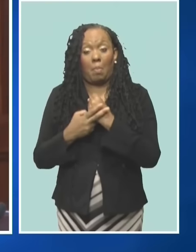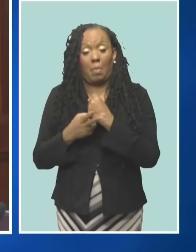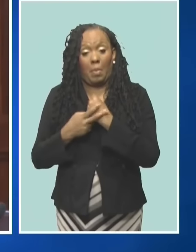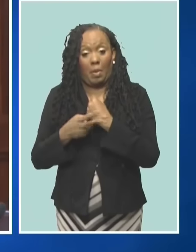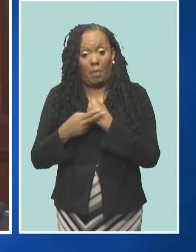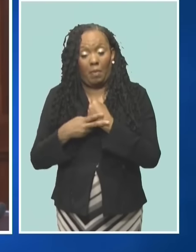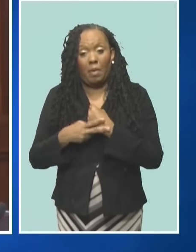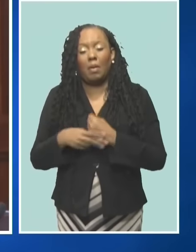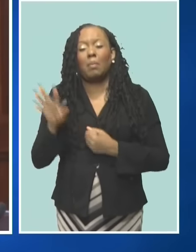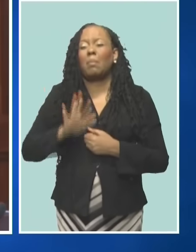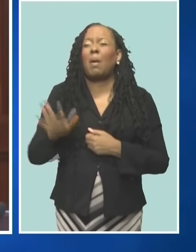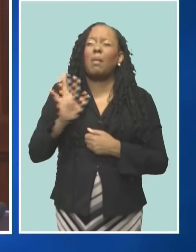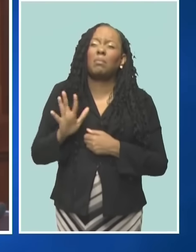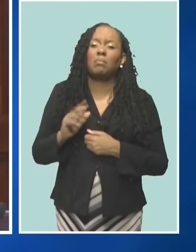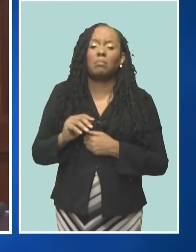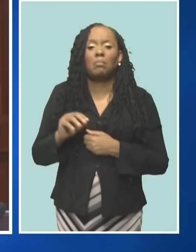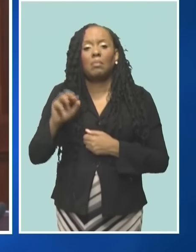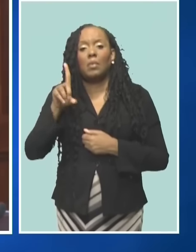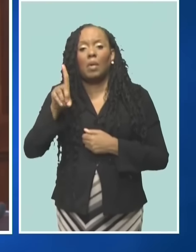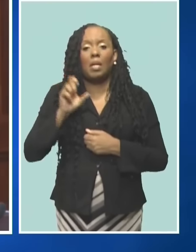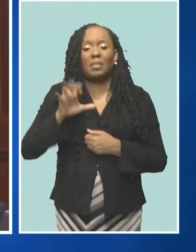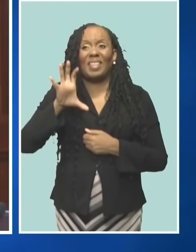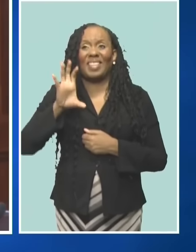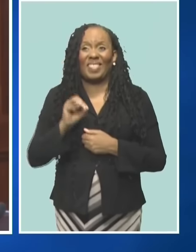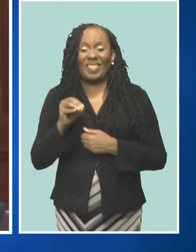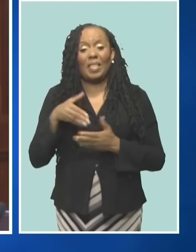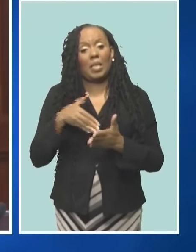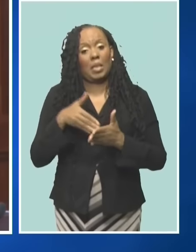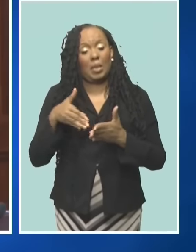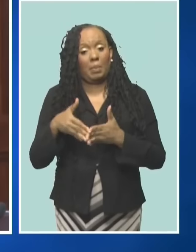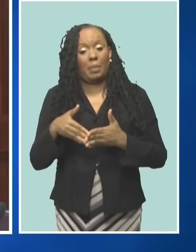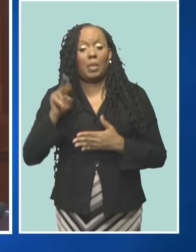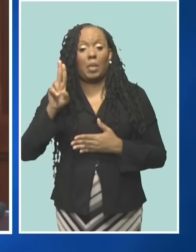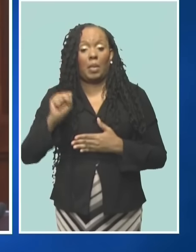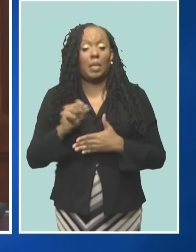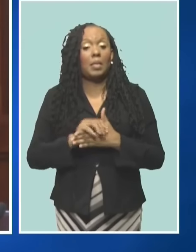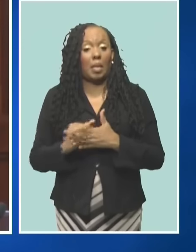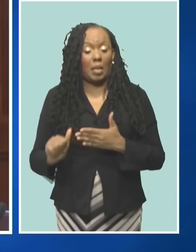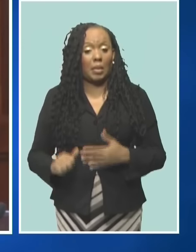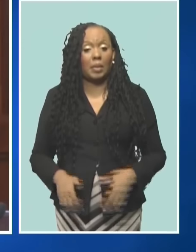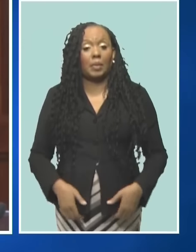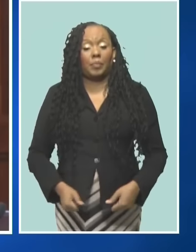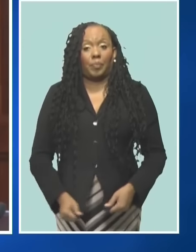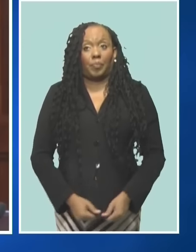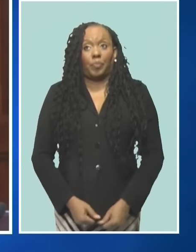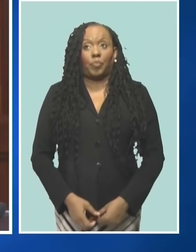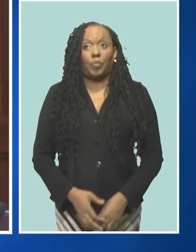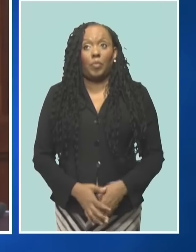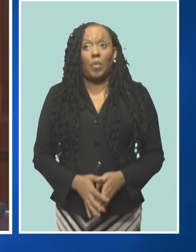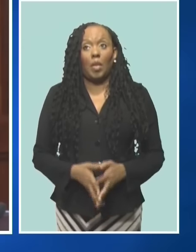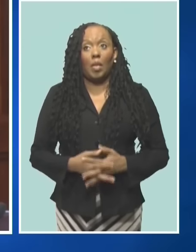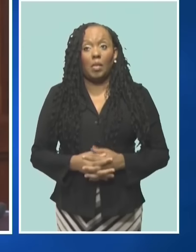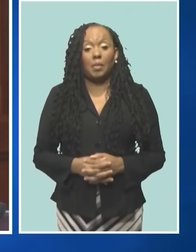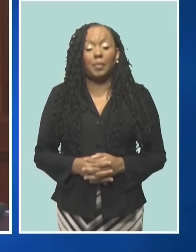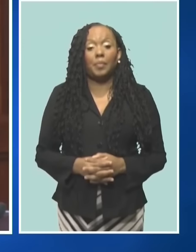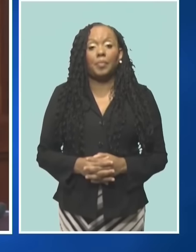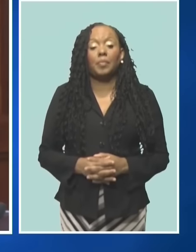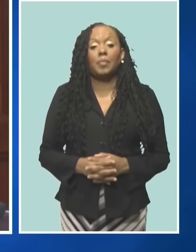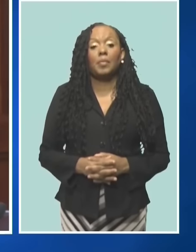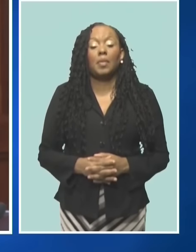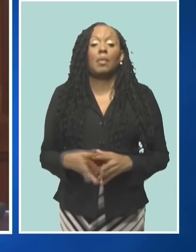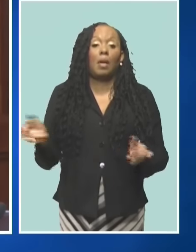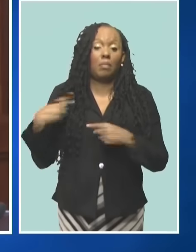will approximate to roughly about 150 million US dollars, sir. And therefore, if you accept, sir, over